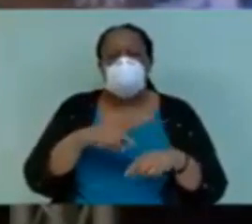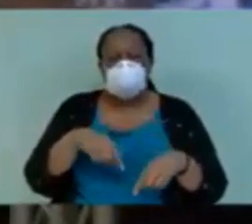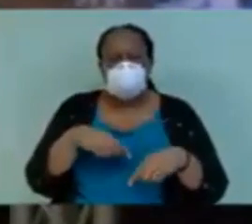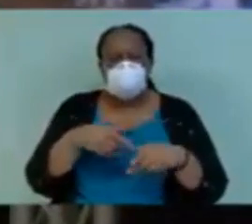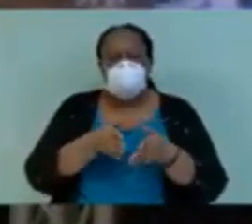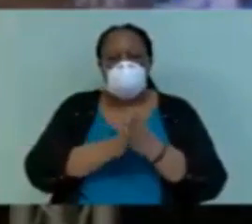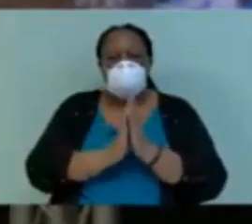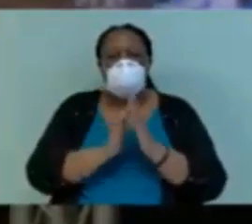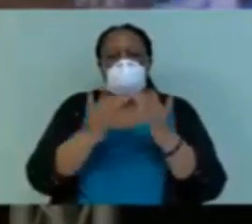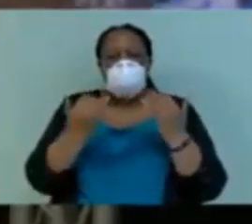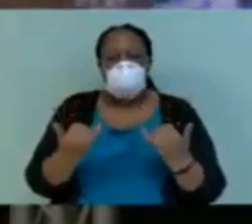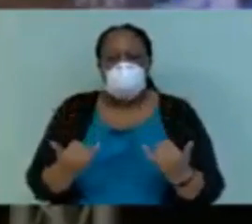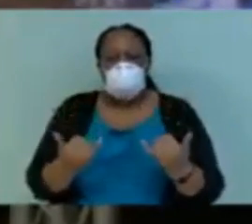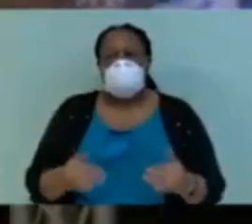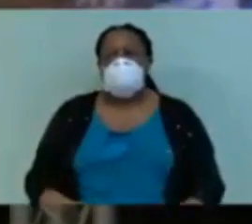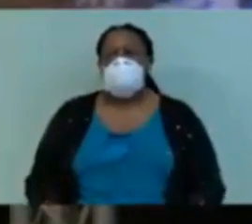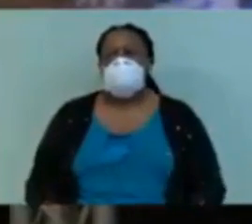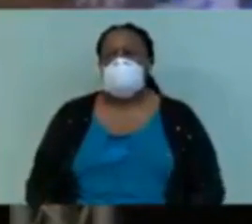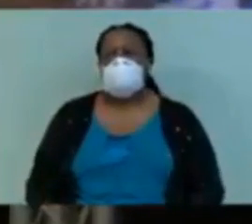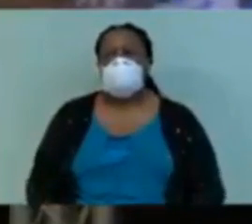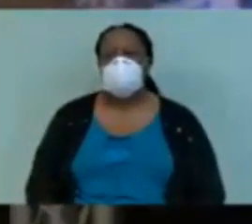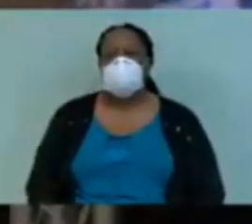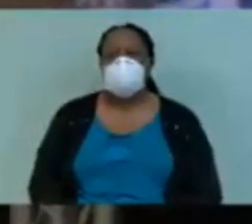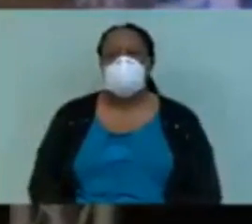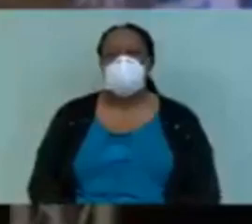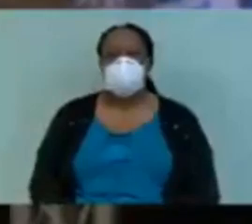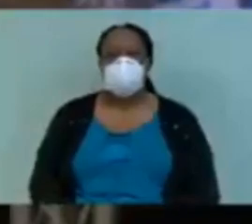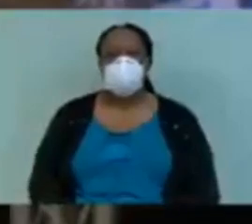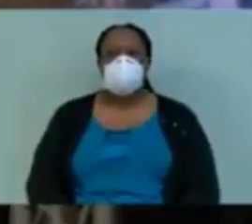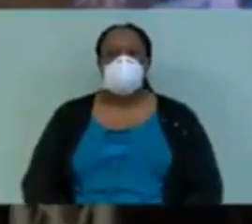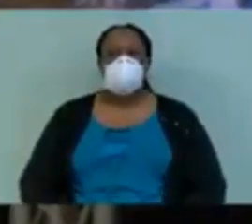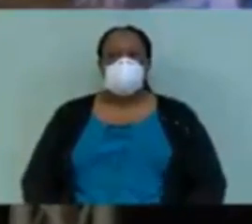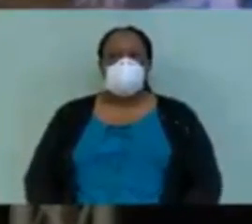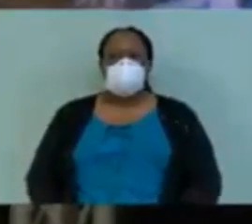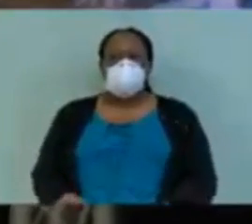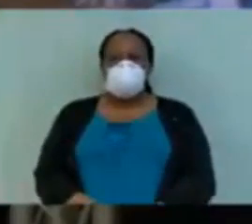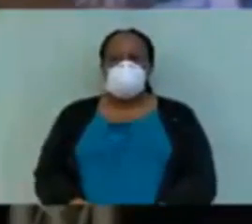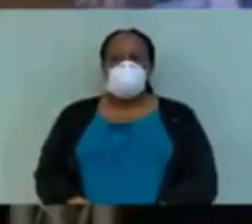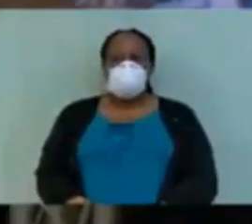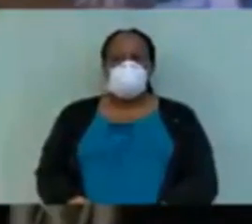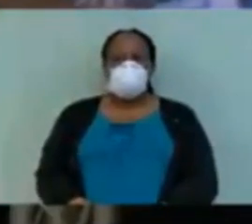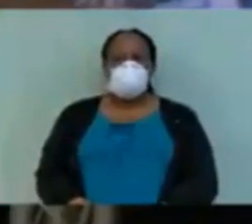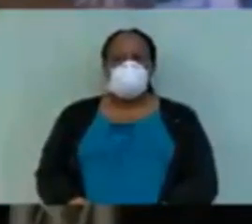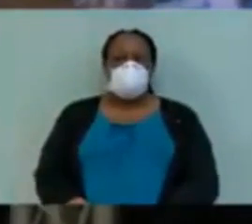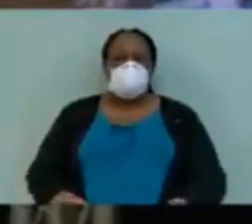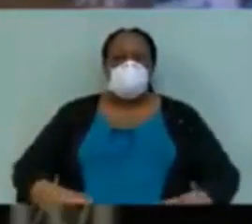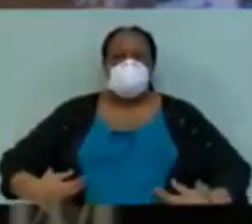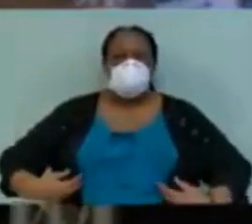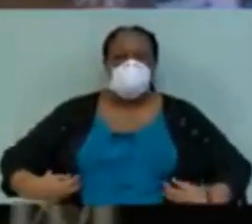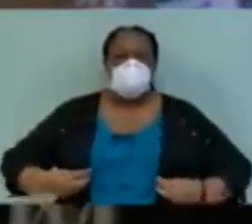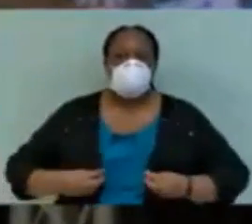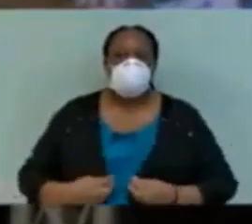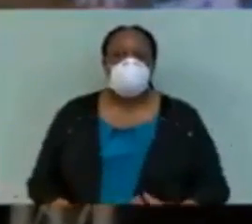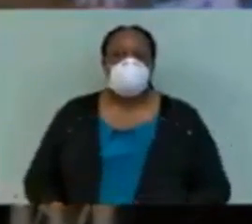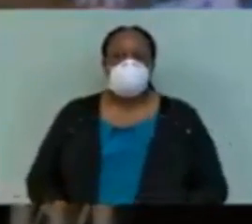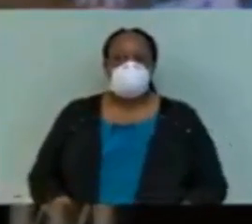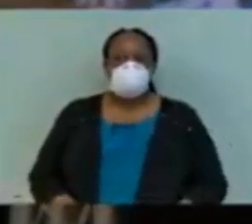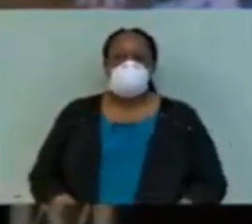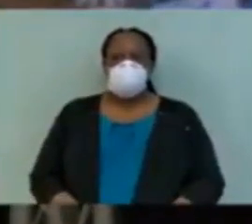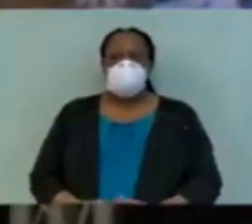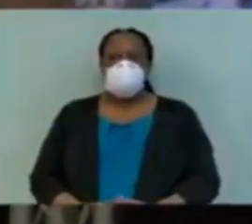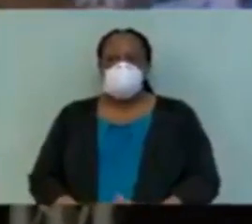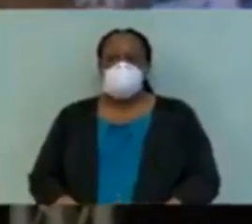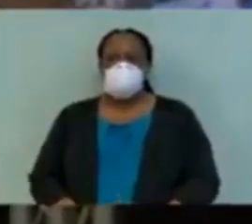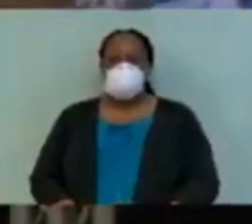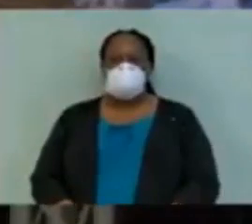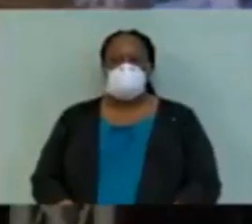of Staff, Dr. Cameron Wilkinson, and our Chief Medical Officer,